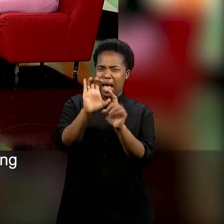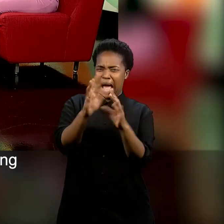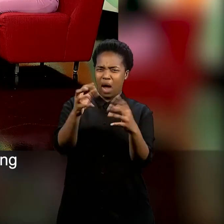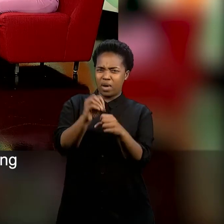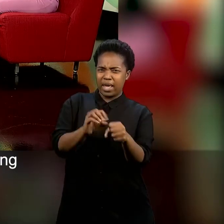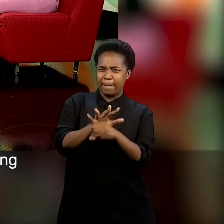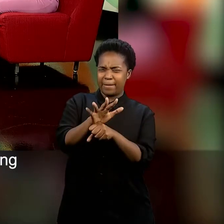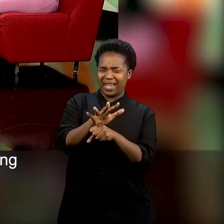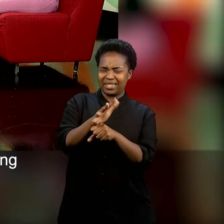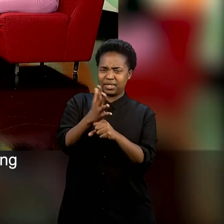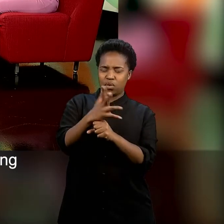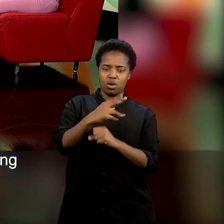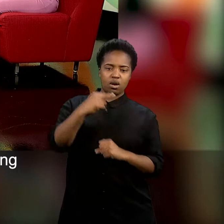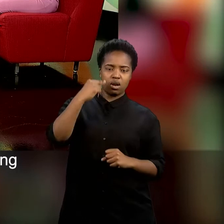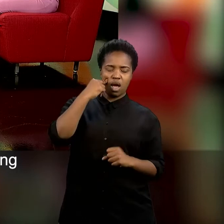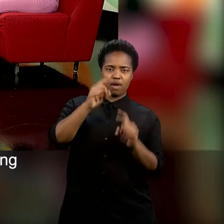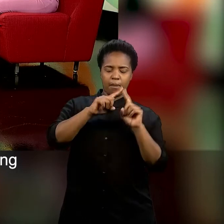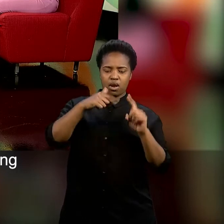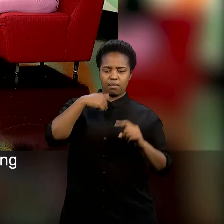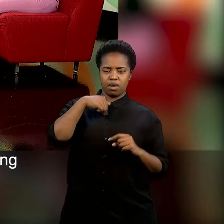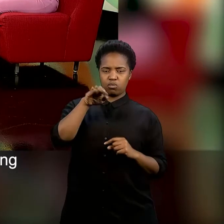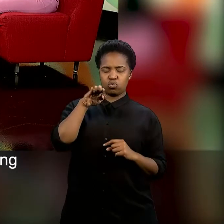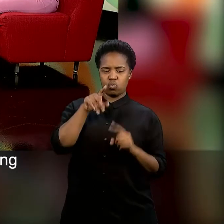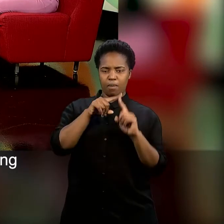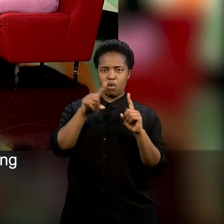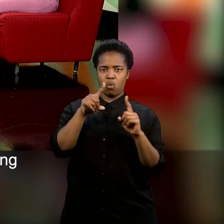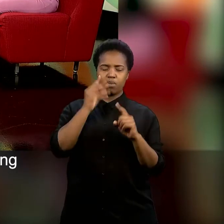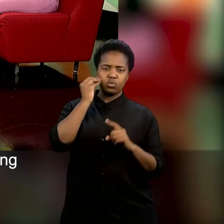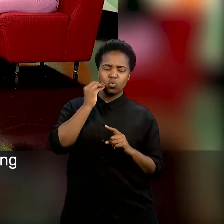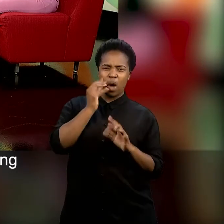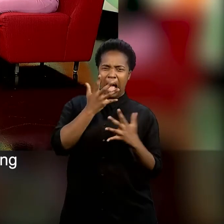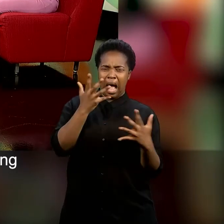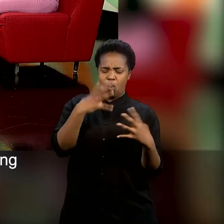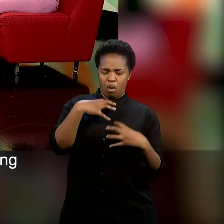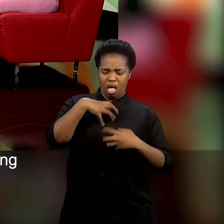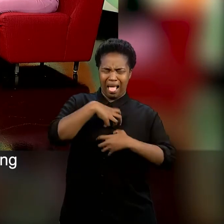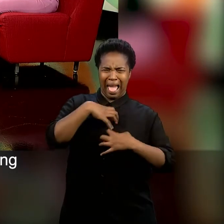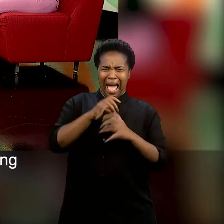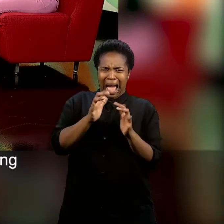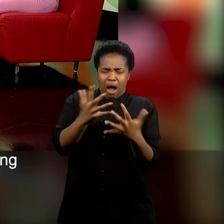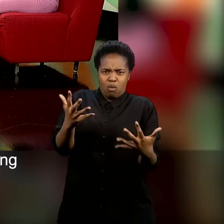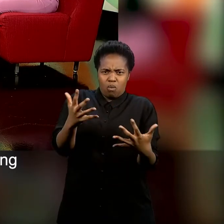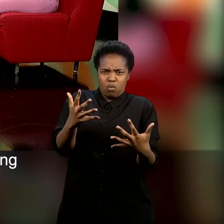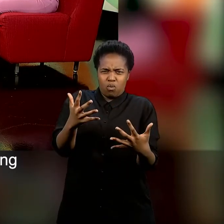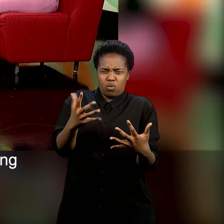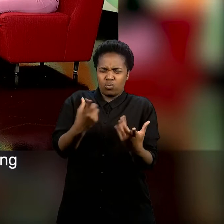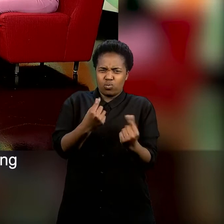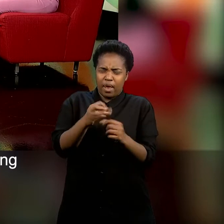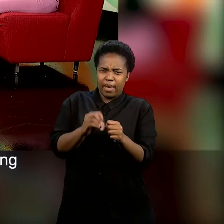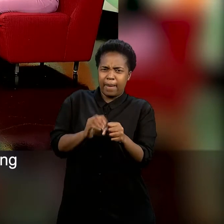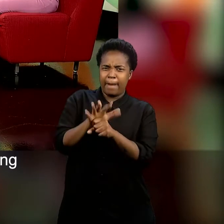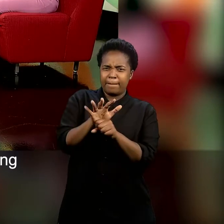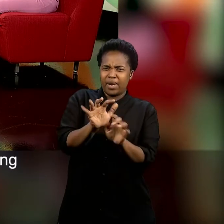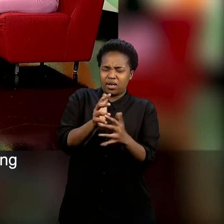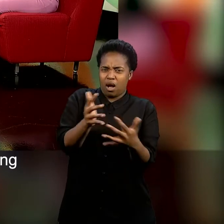how does that now, being now also adopting the culture of signing, which is just one, and also